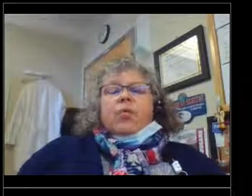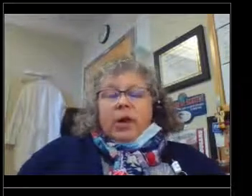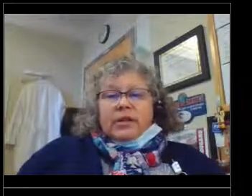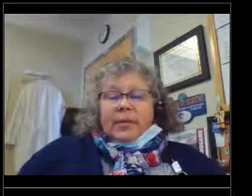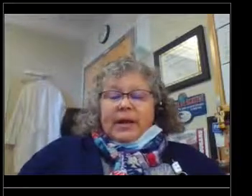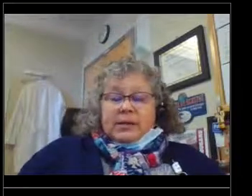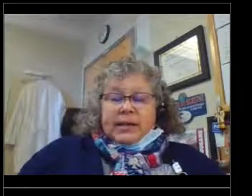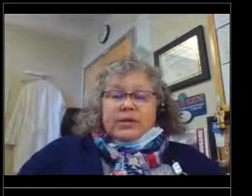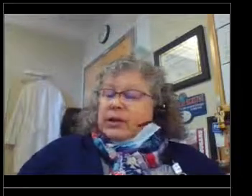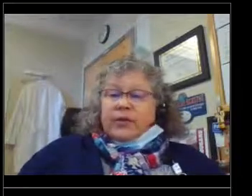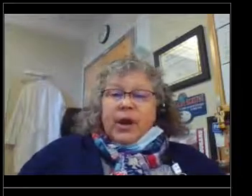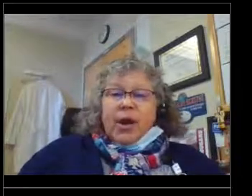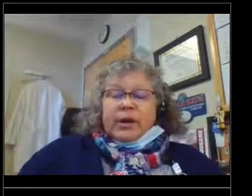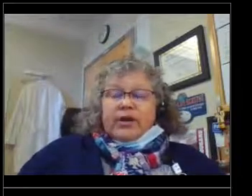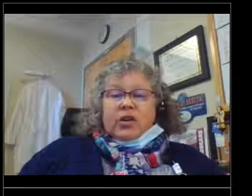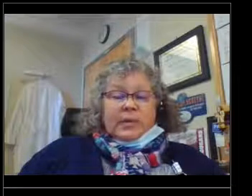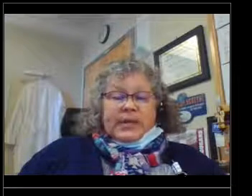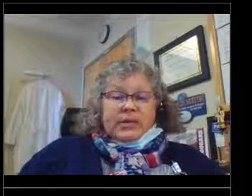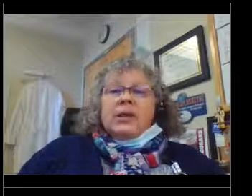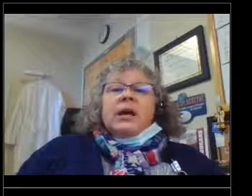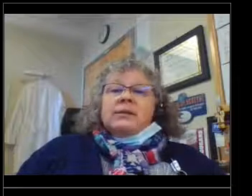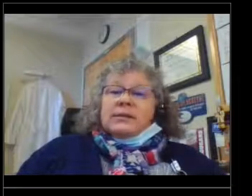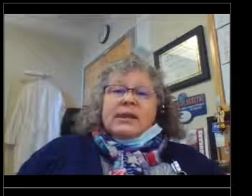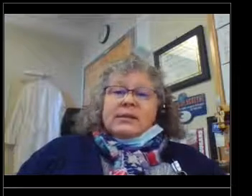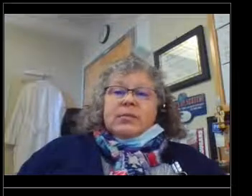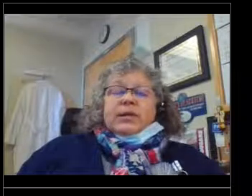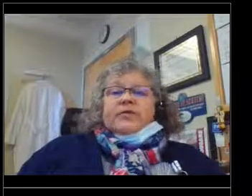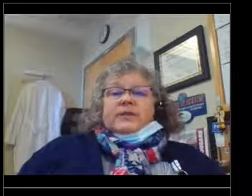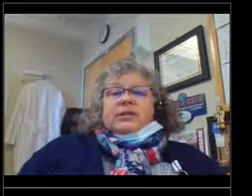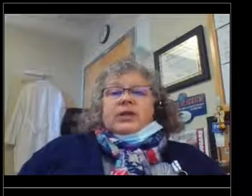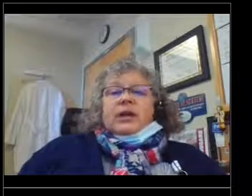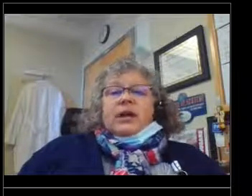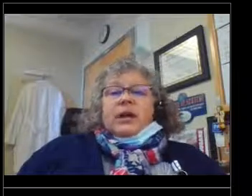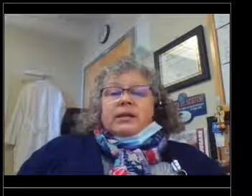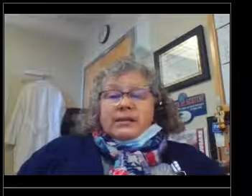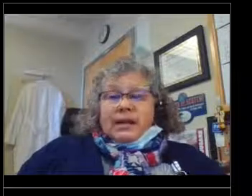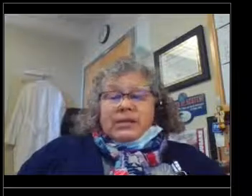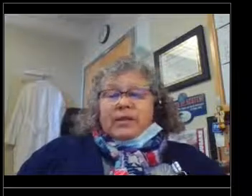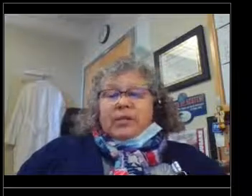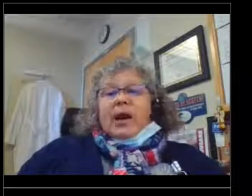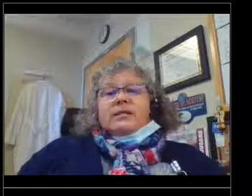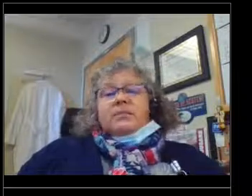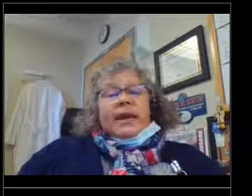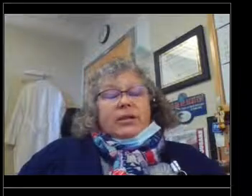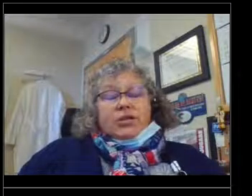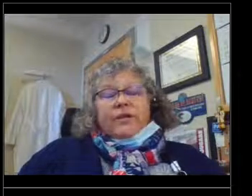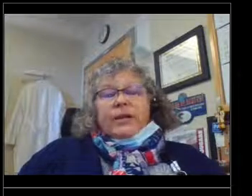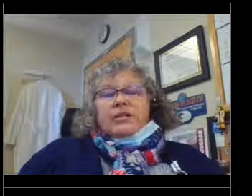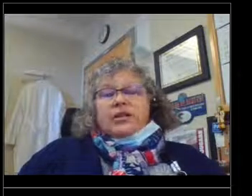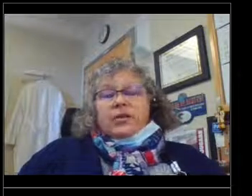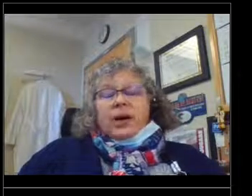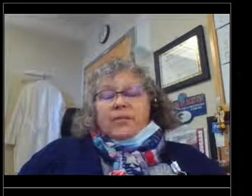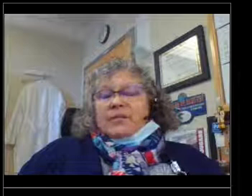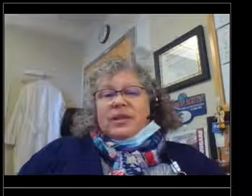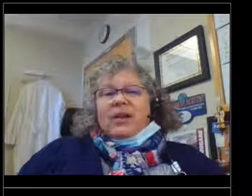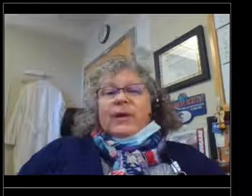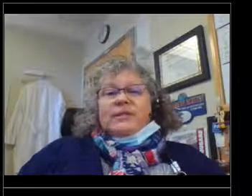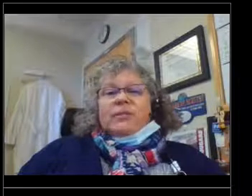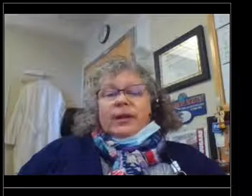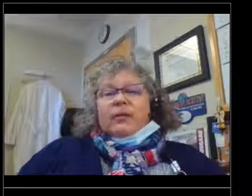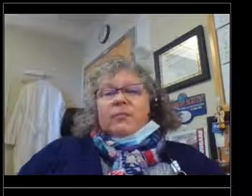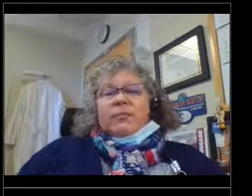that you are working to your potential. And if you're not working to your potential, discuss it with your physician. Discuss it with the practice manager if you need